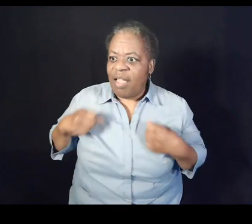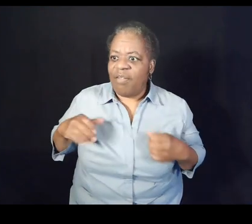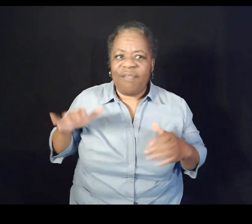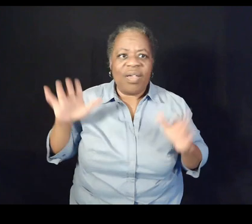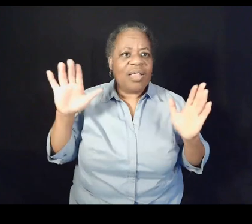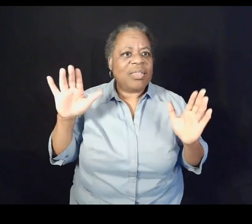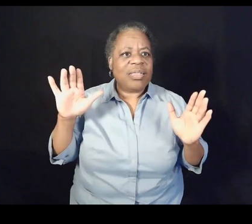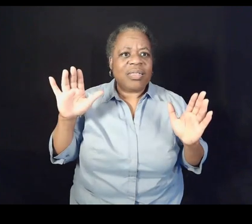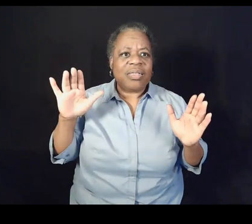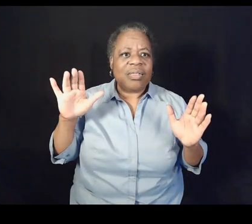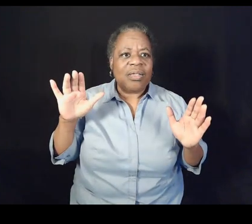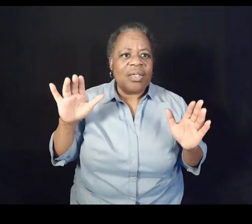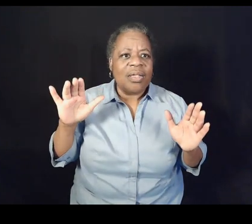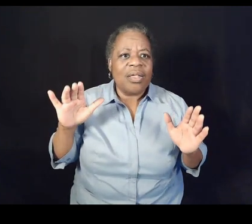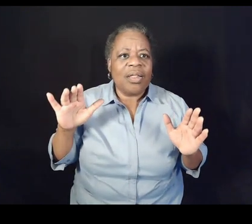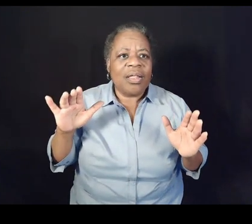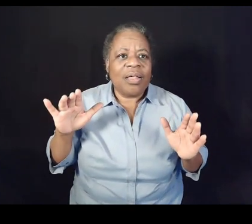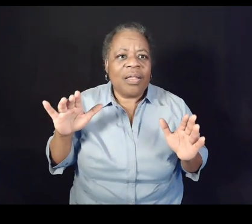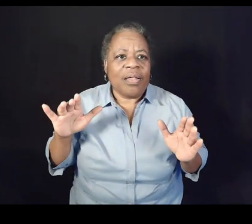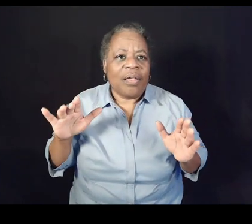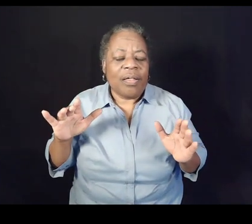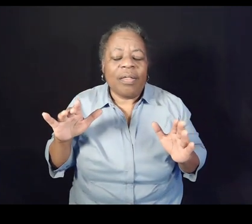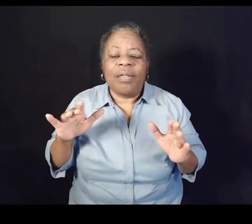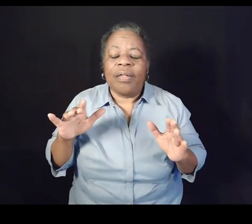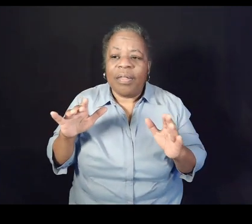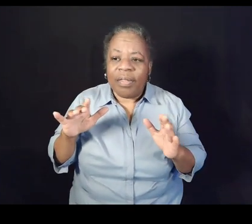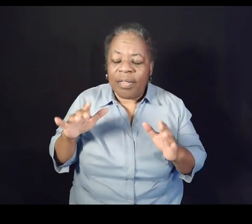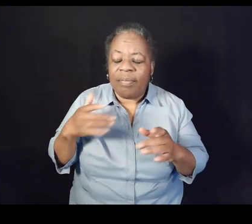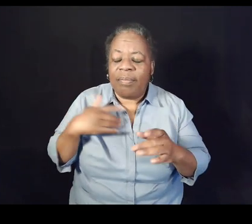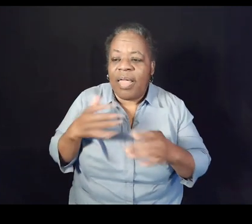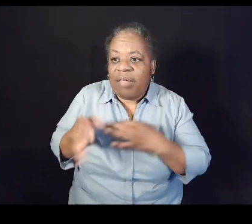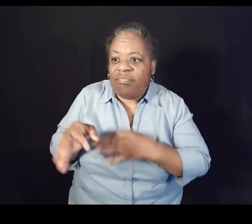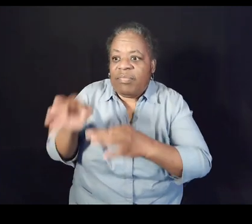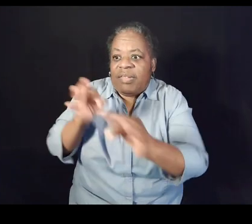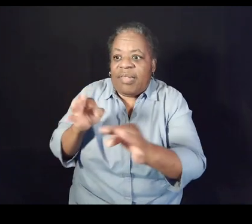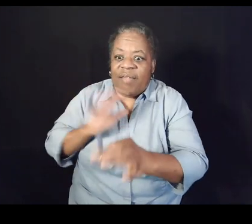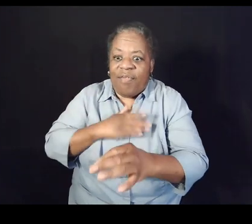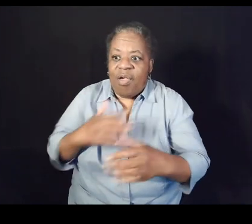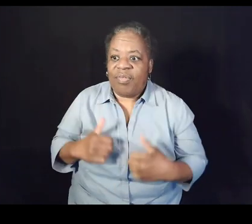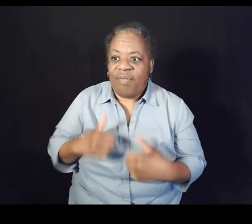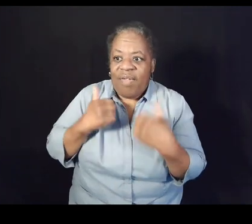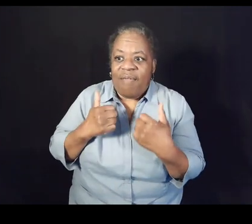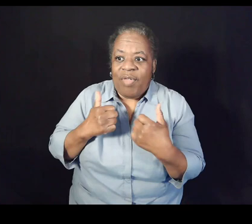which jeopardize our own survival and advancement?